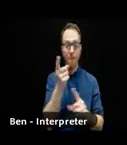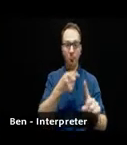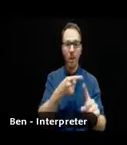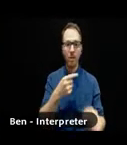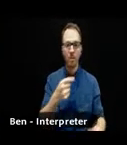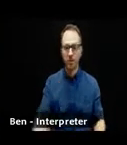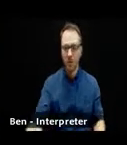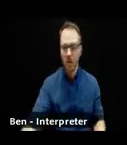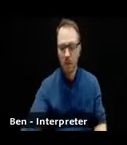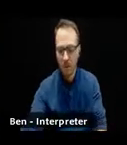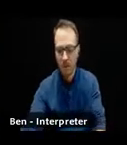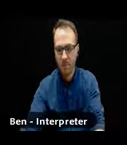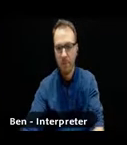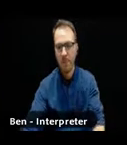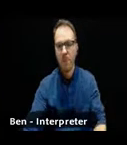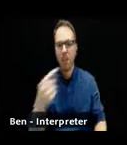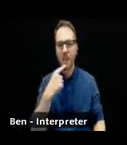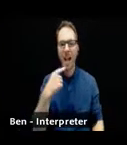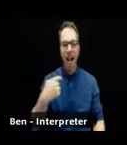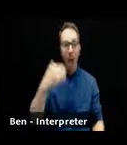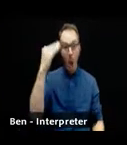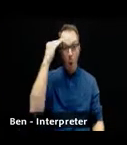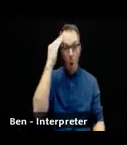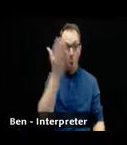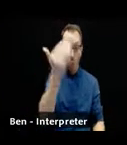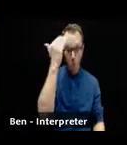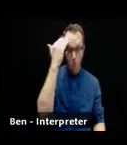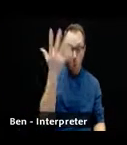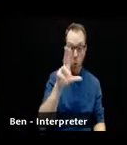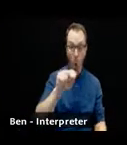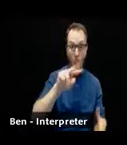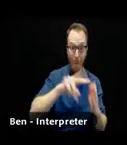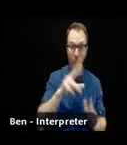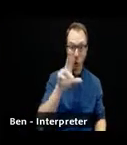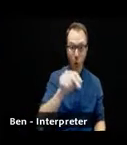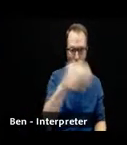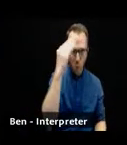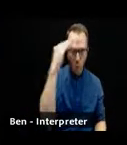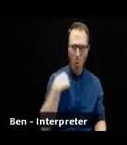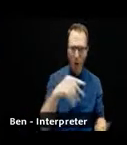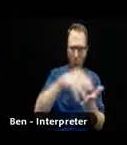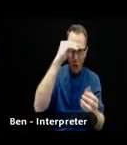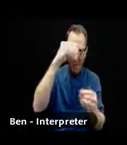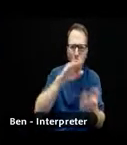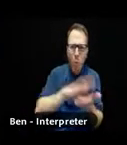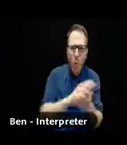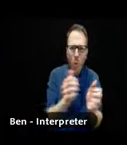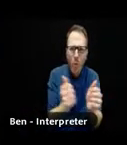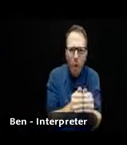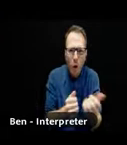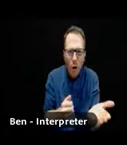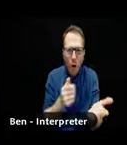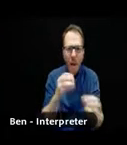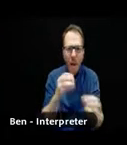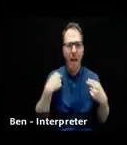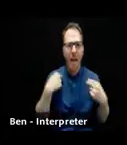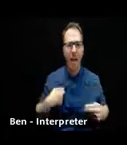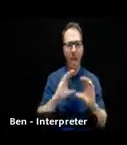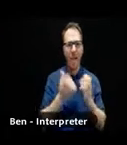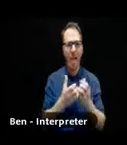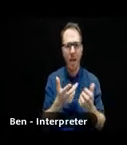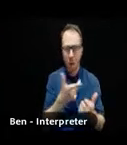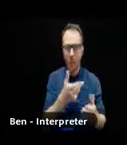know, I know you know what no means no means because we learned it in school together, right, in health class or something, right, she's